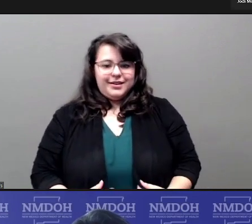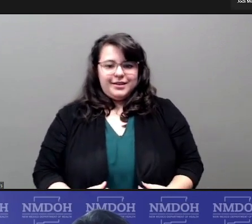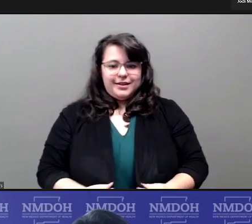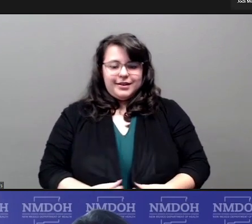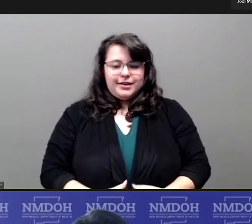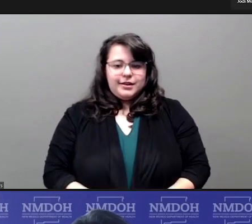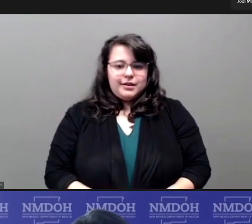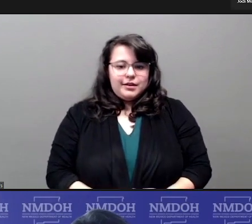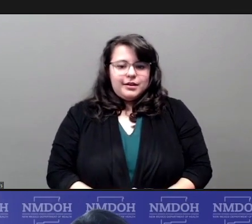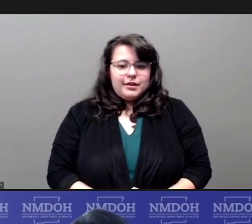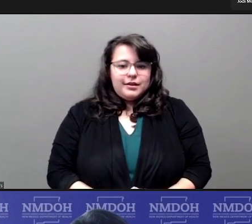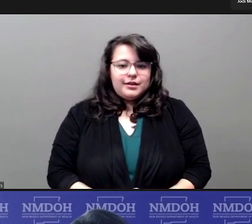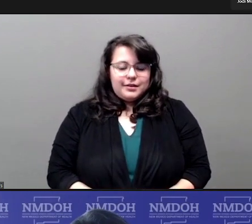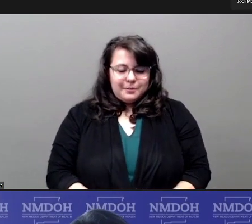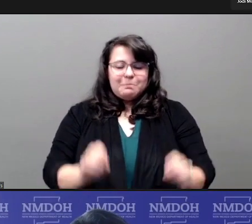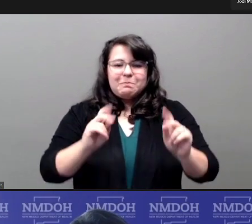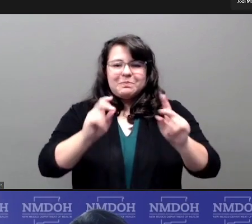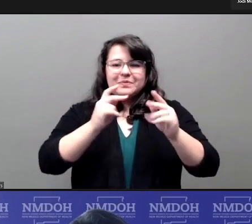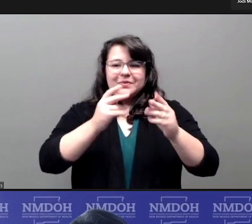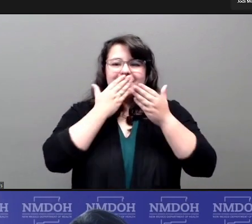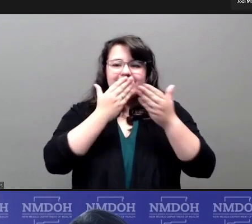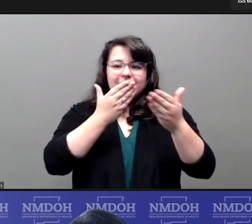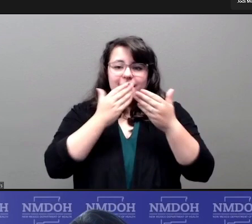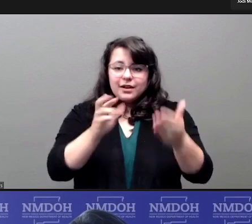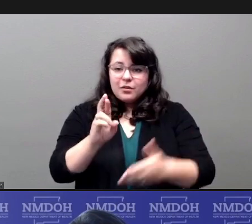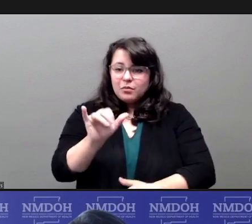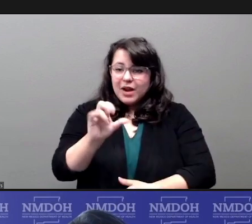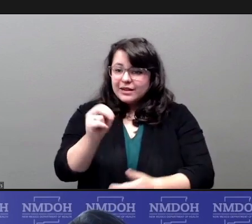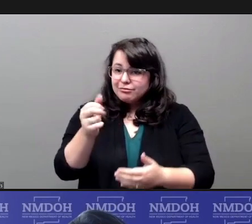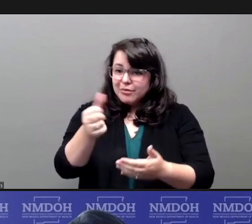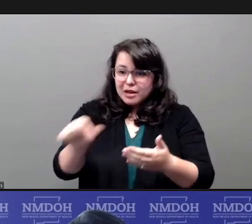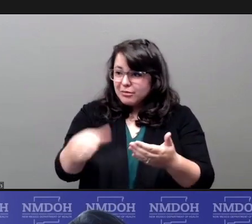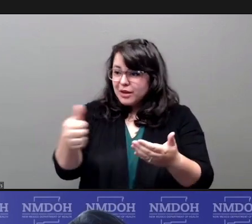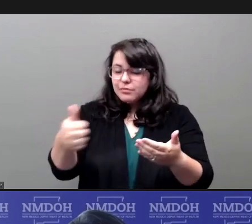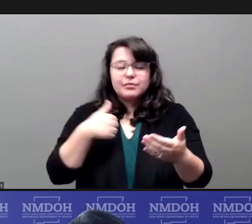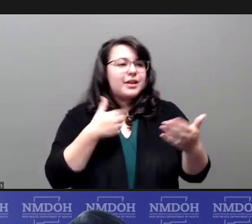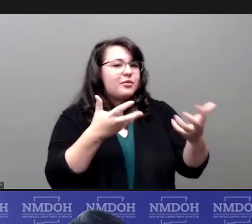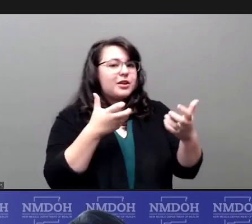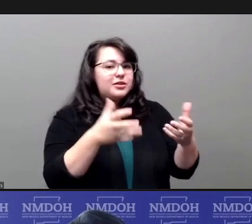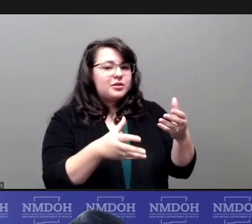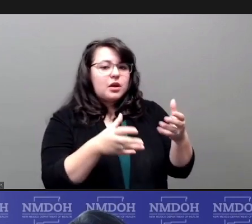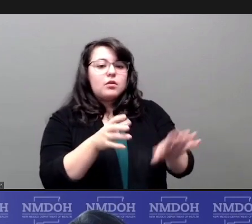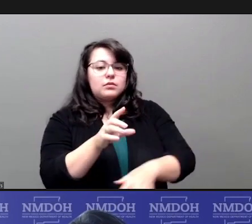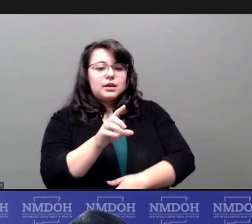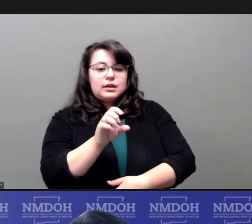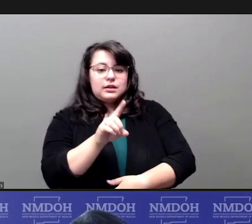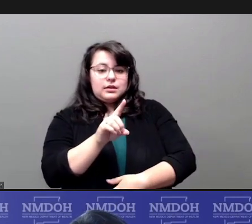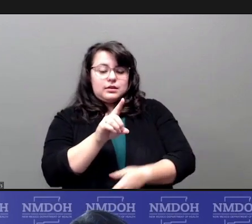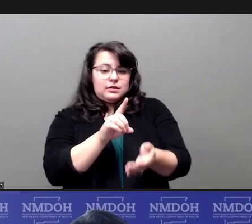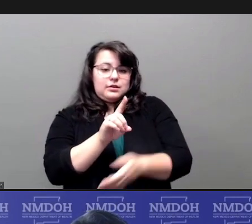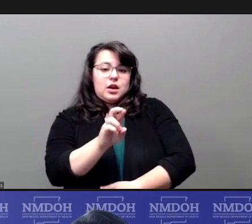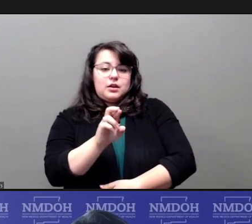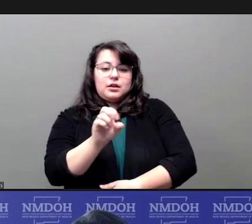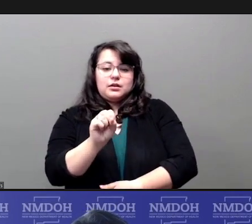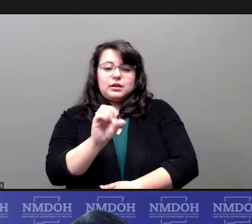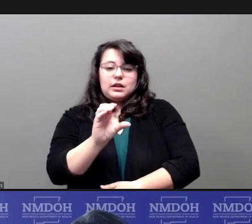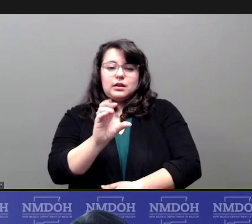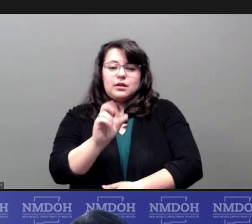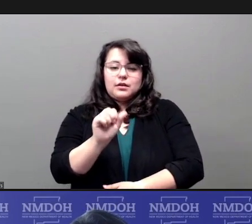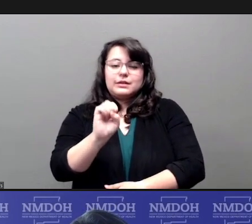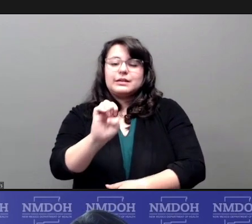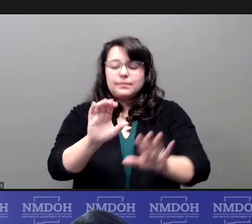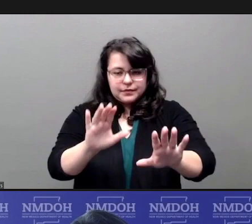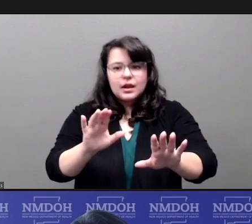All right, thank you. Ryan, anything else? I was just going to add really quickly, Jody, that I think, remember the hub and spoke